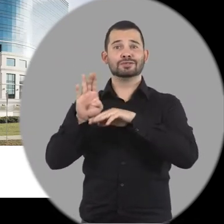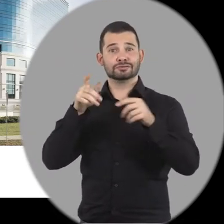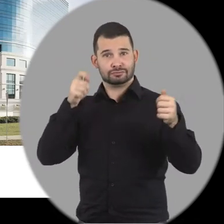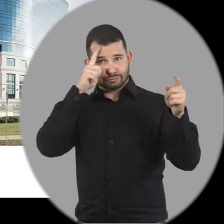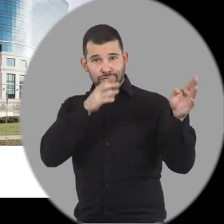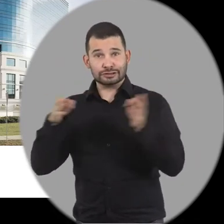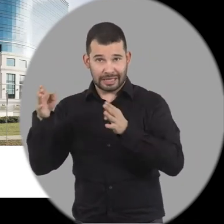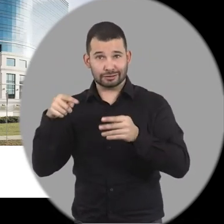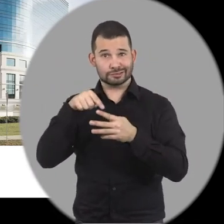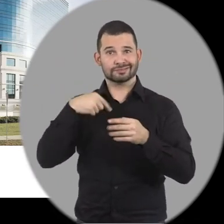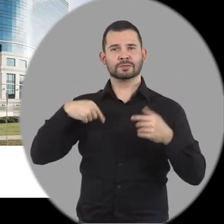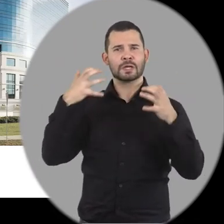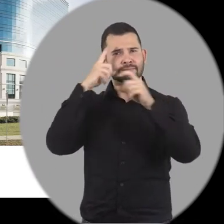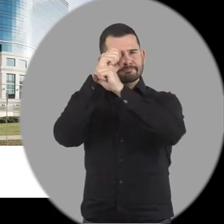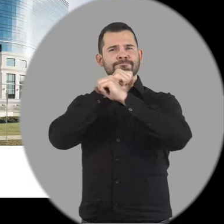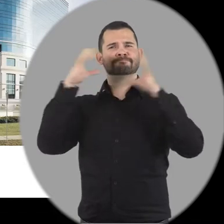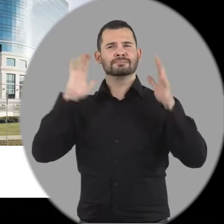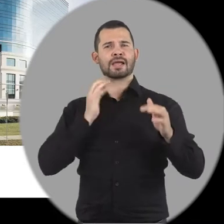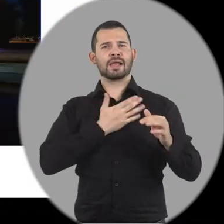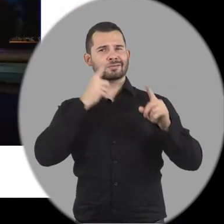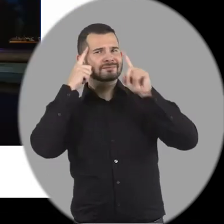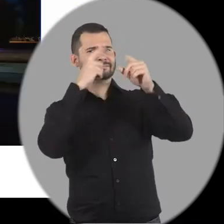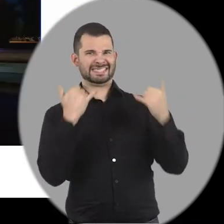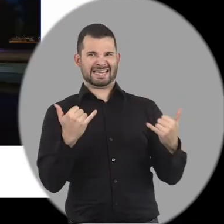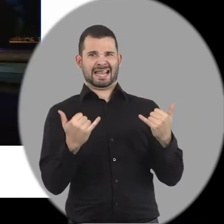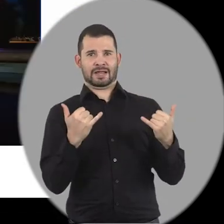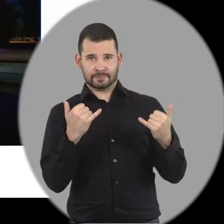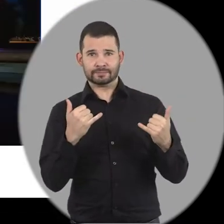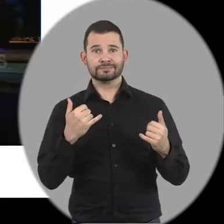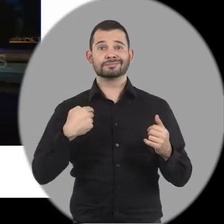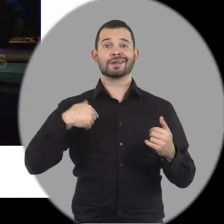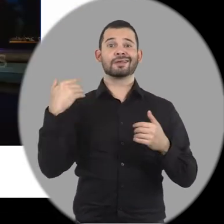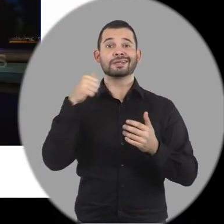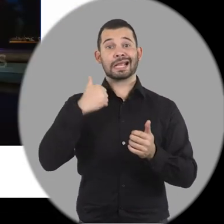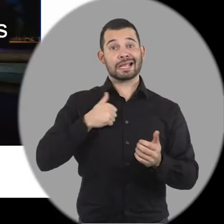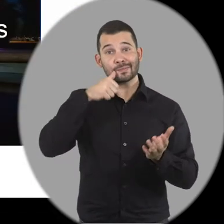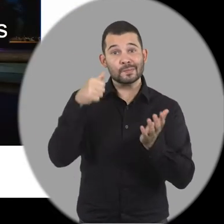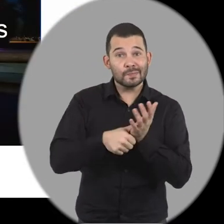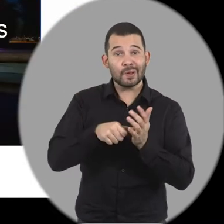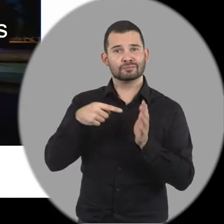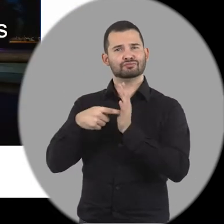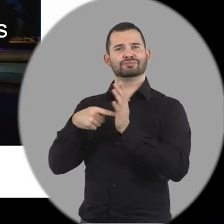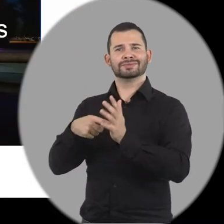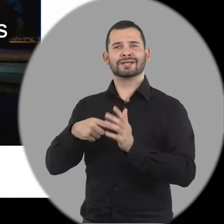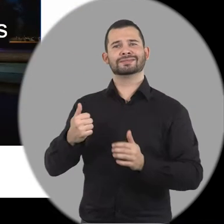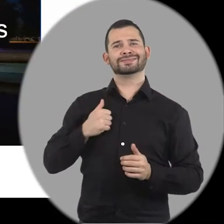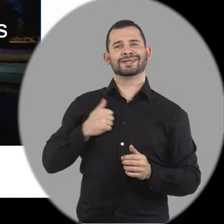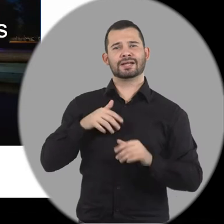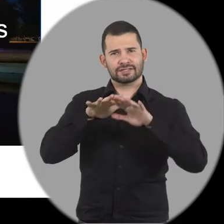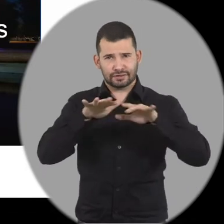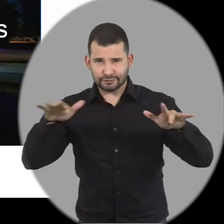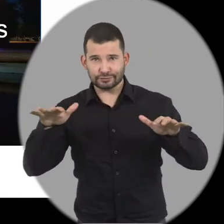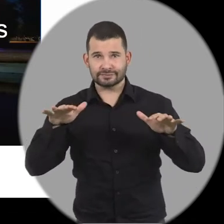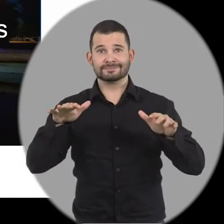share our vision as it pertains to EDI. Our vision: Canada Post will represent Canada's diversity and provide